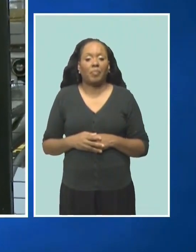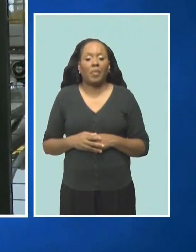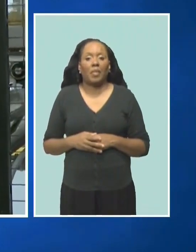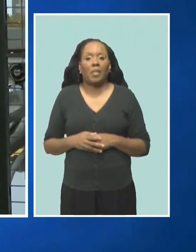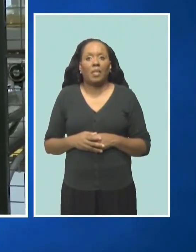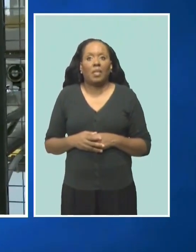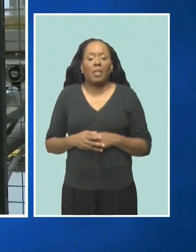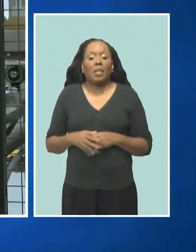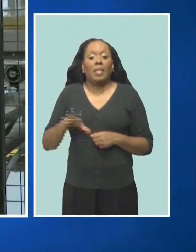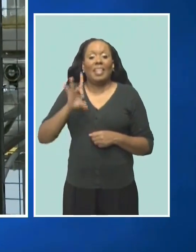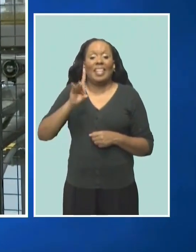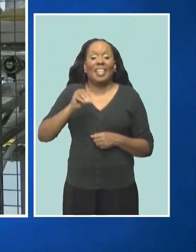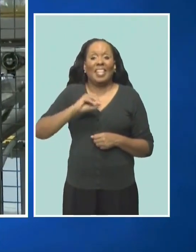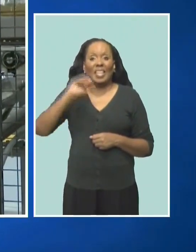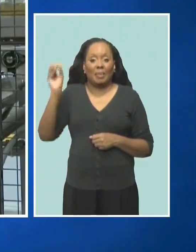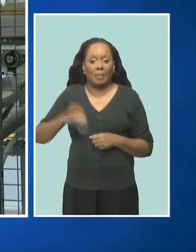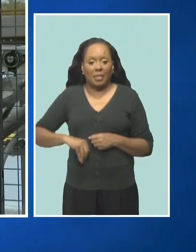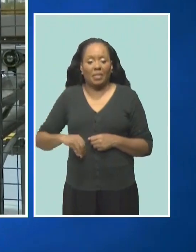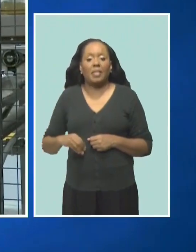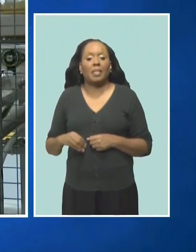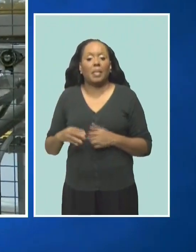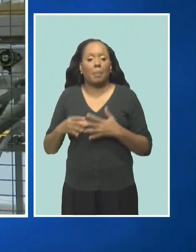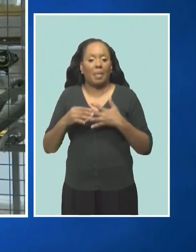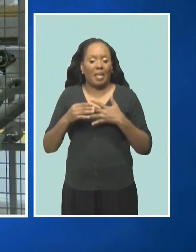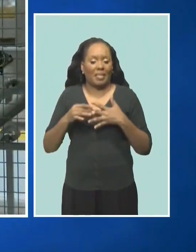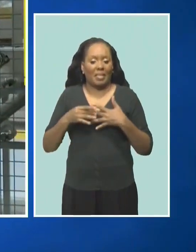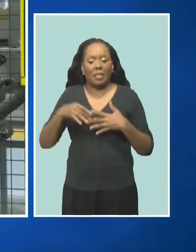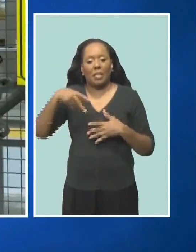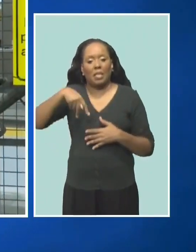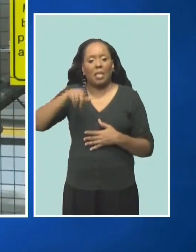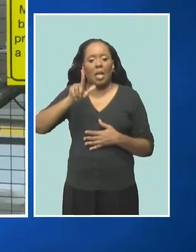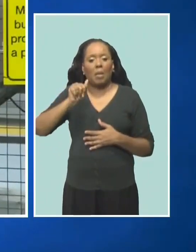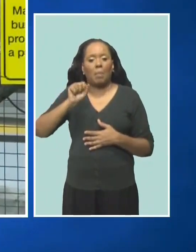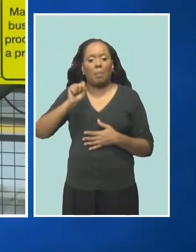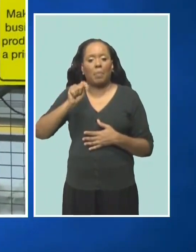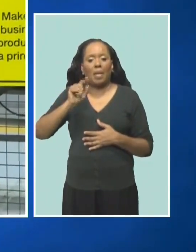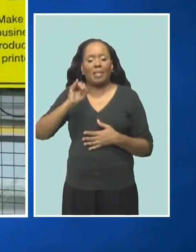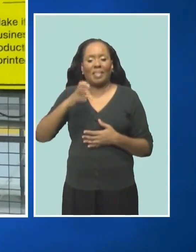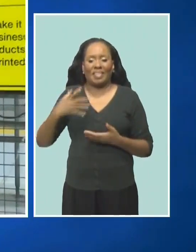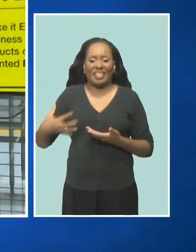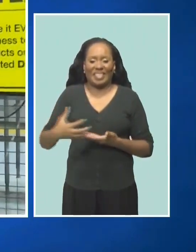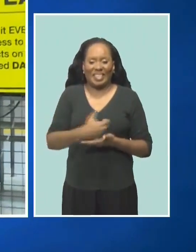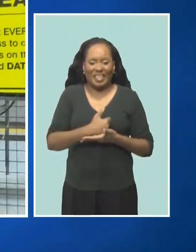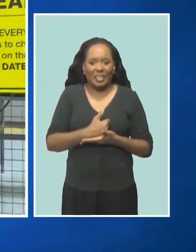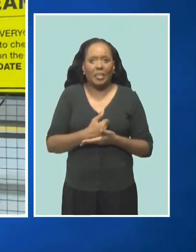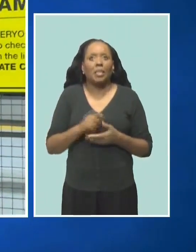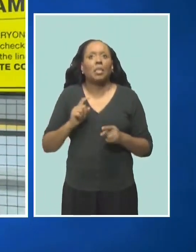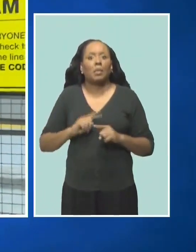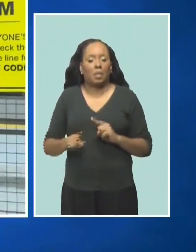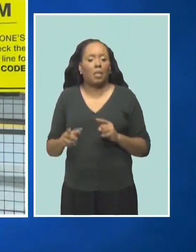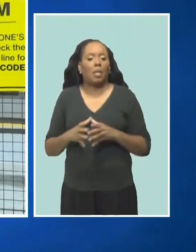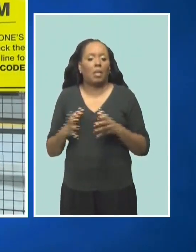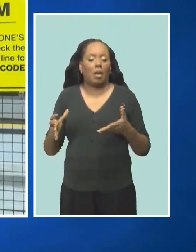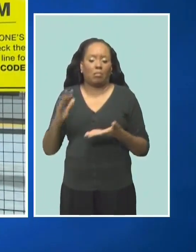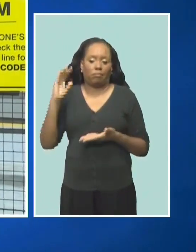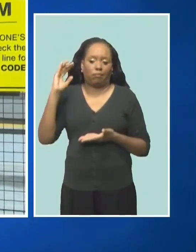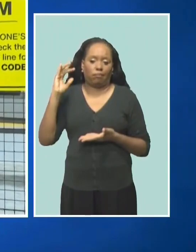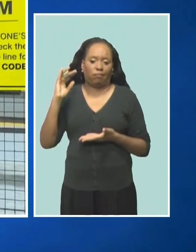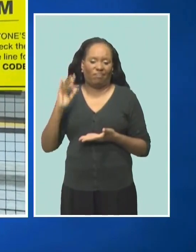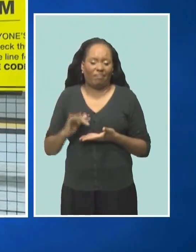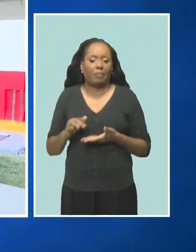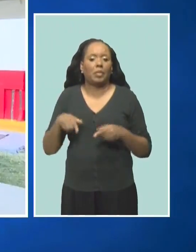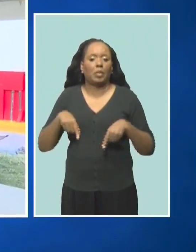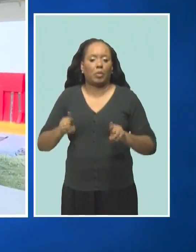collect 80% of produced plastics, the percentage rate of return had declined during the COVID-19